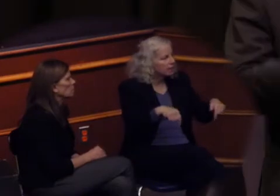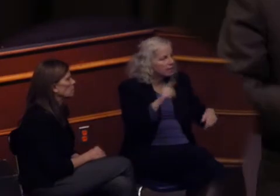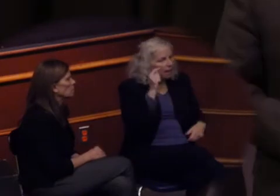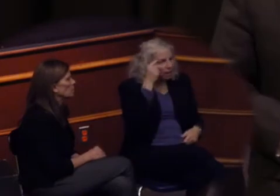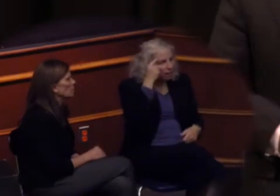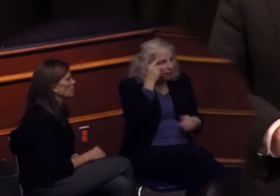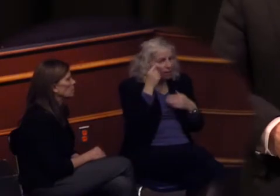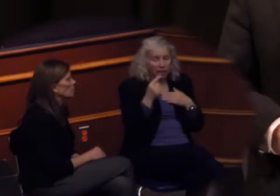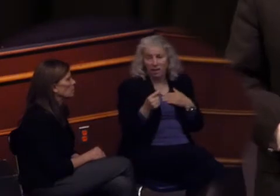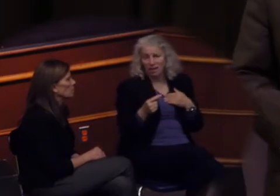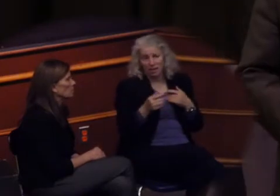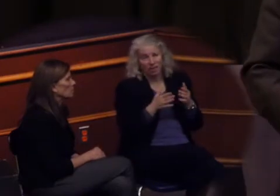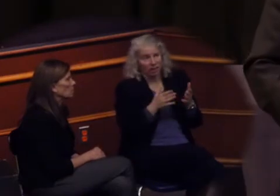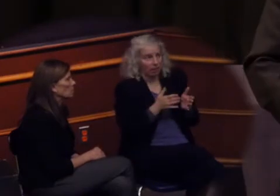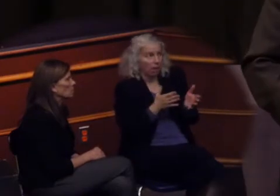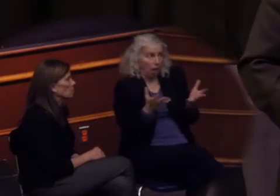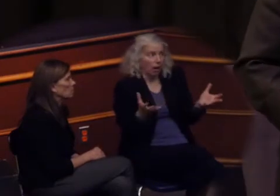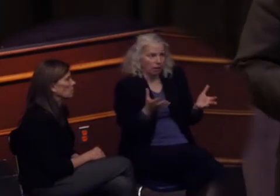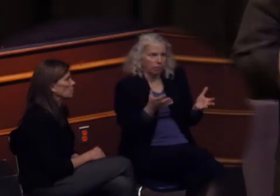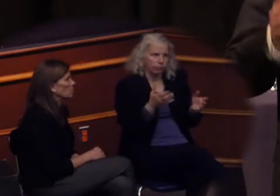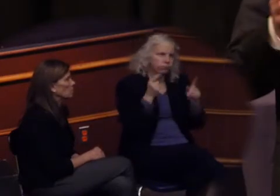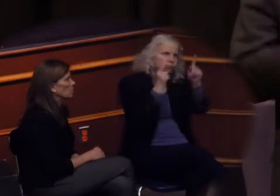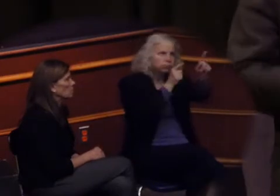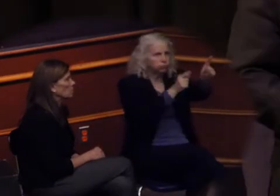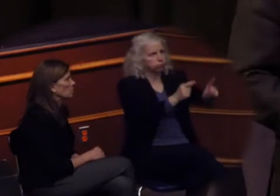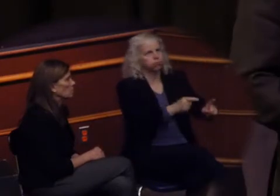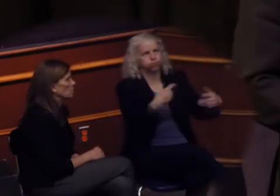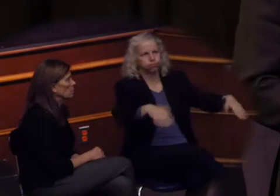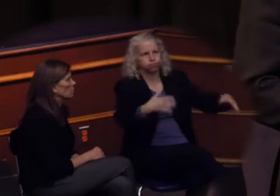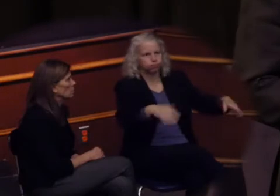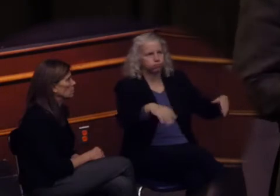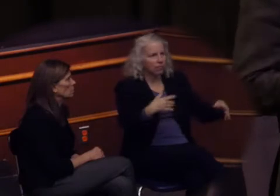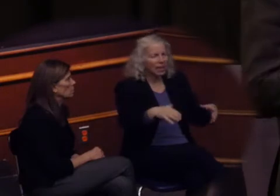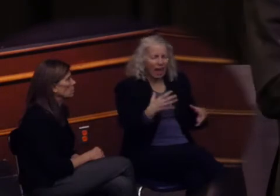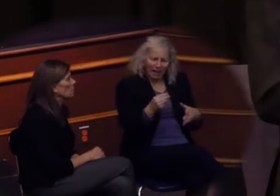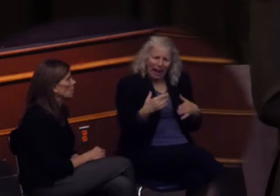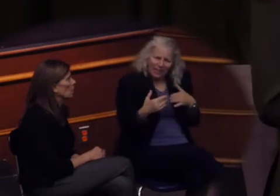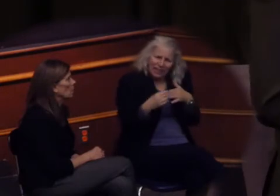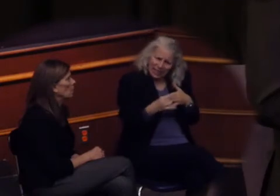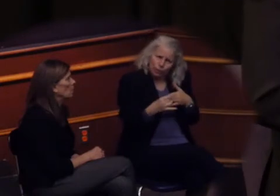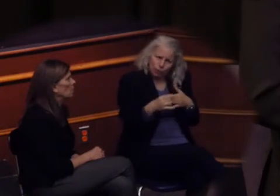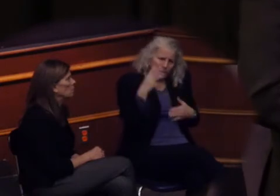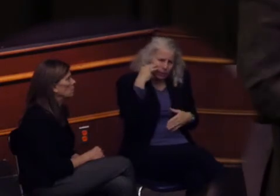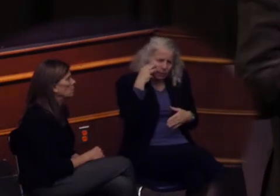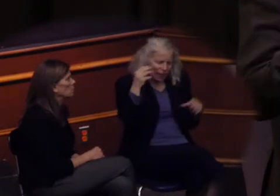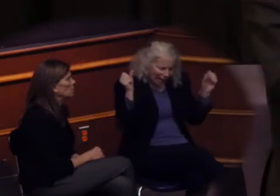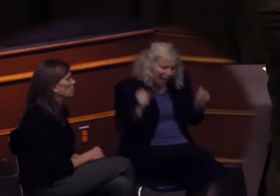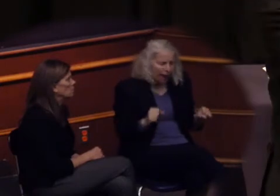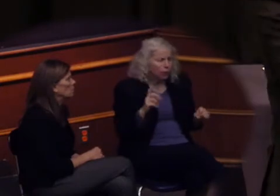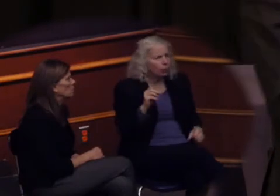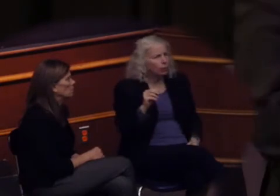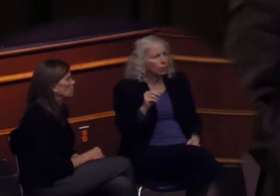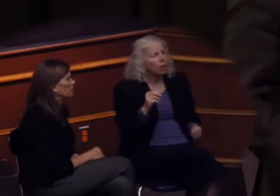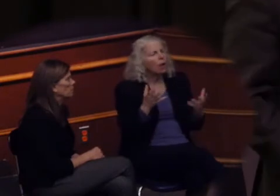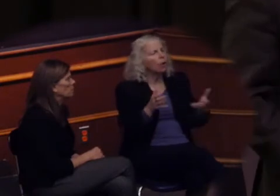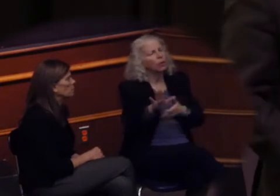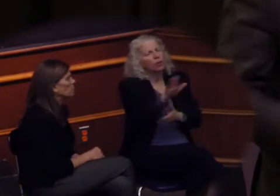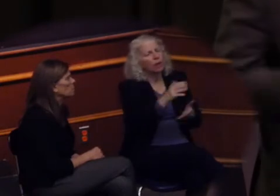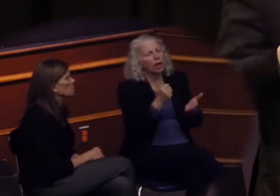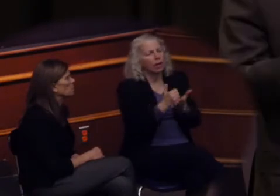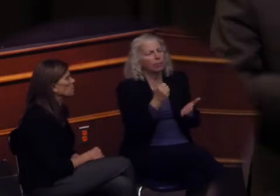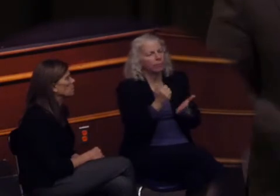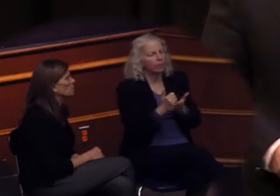offering an ambitious agenda to move us forward and the leadership experience to deliver on it. And I'm asking for your help.